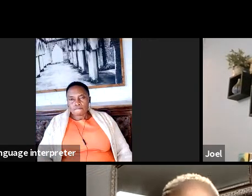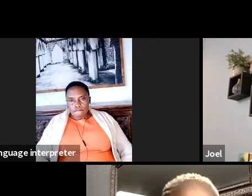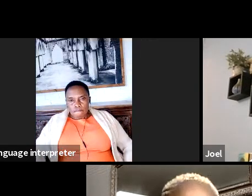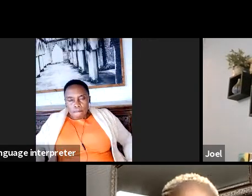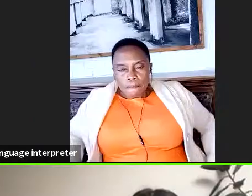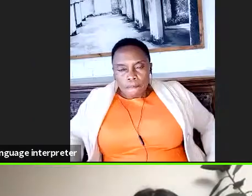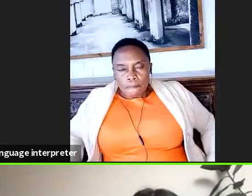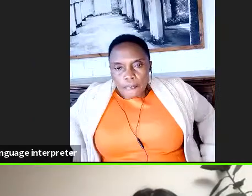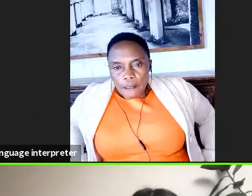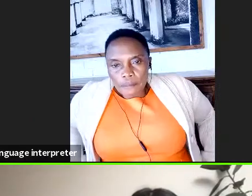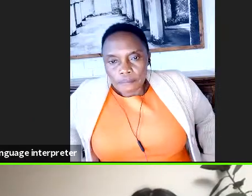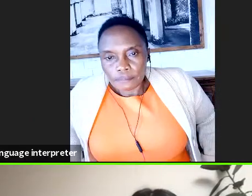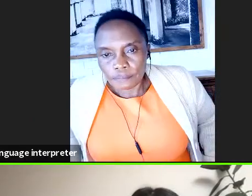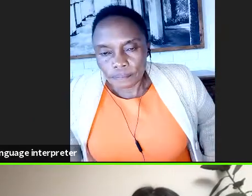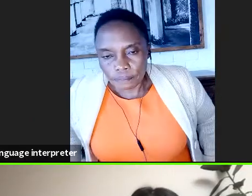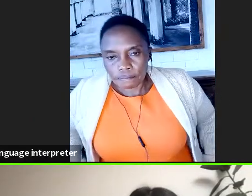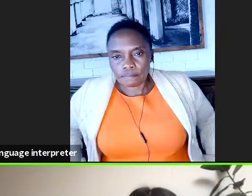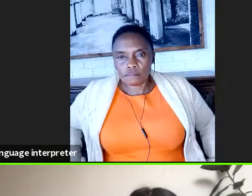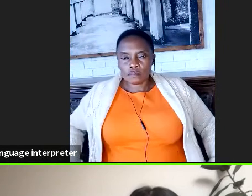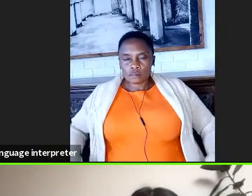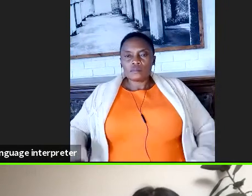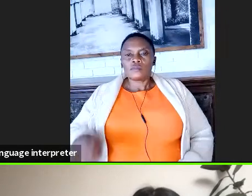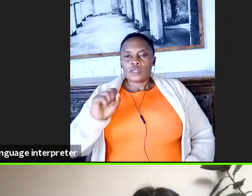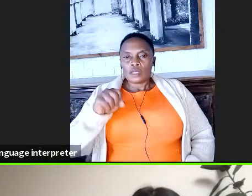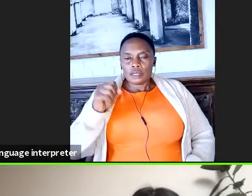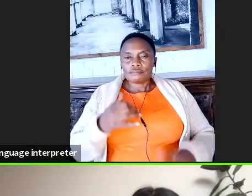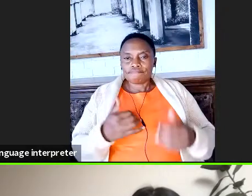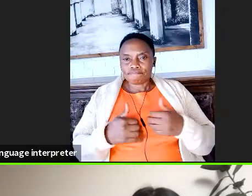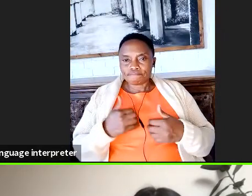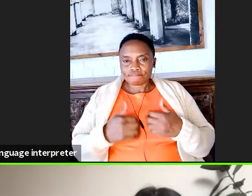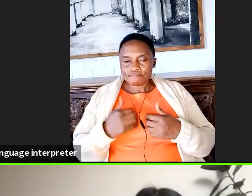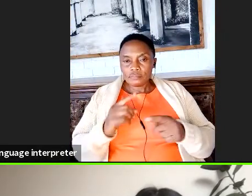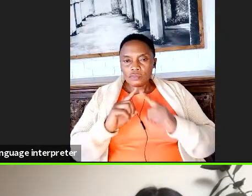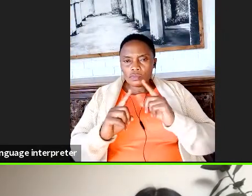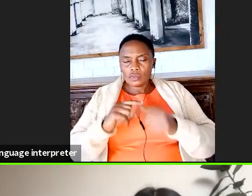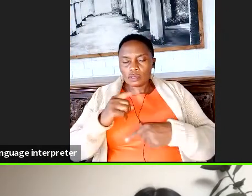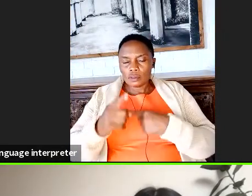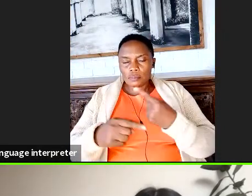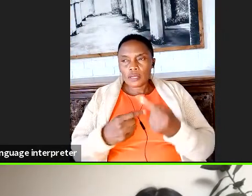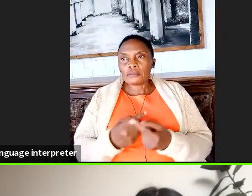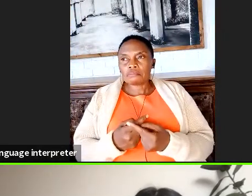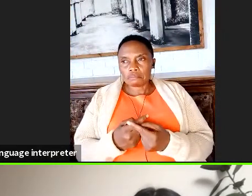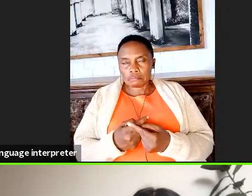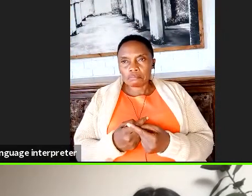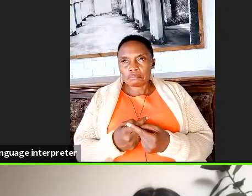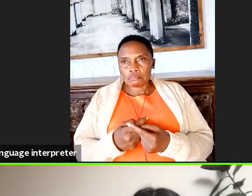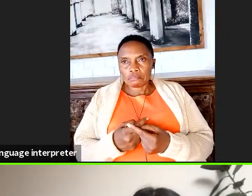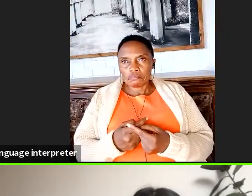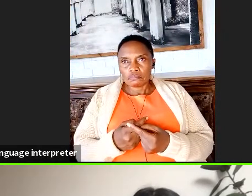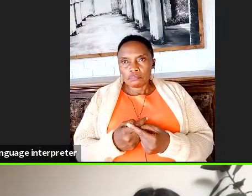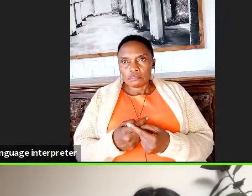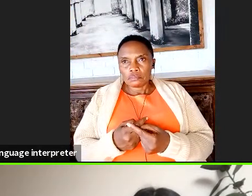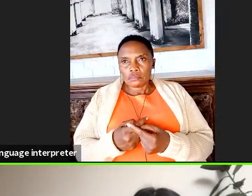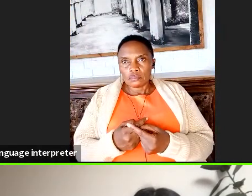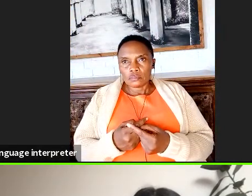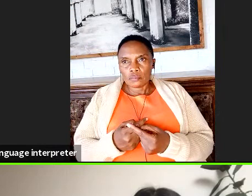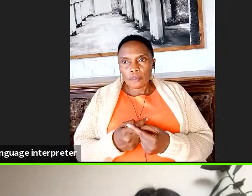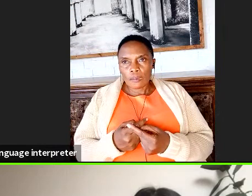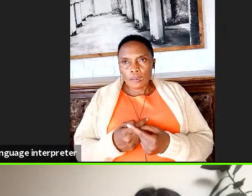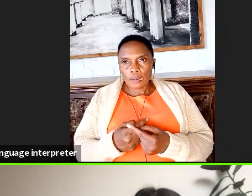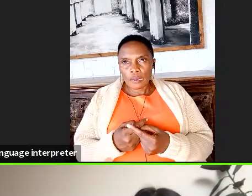Thanks, Alu. Yeah, that was interesting that you kind of talked about the speed or the delay in which states are